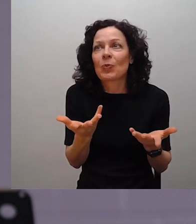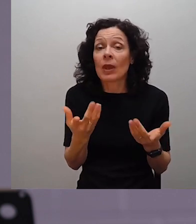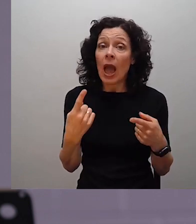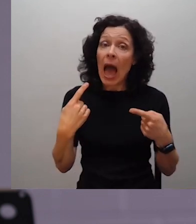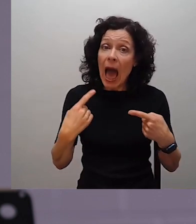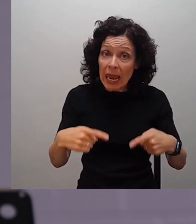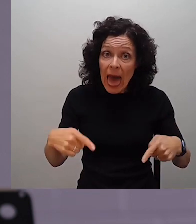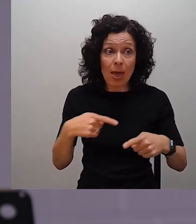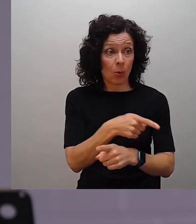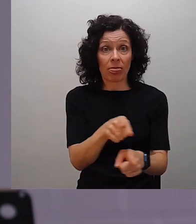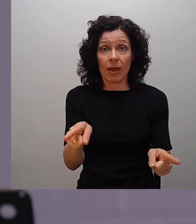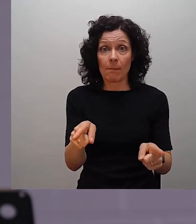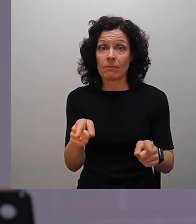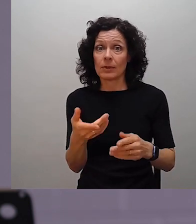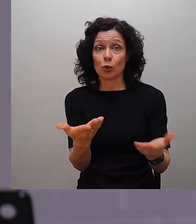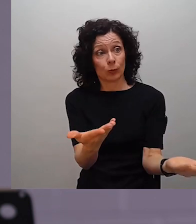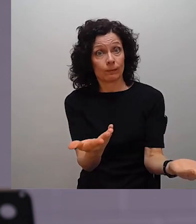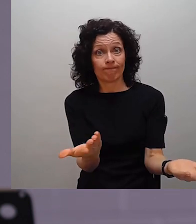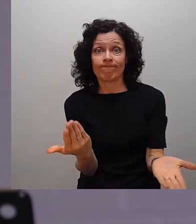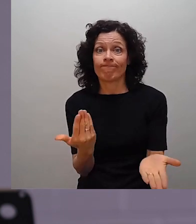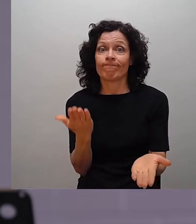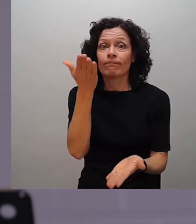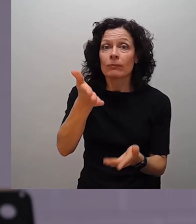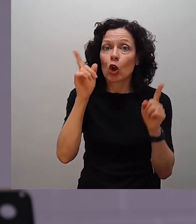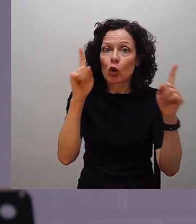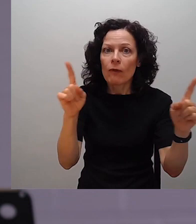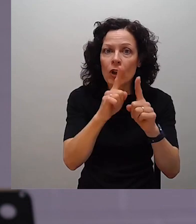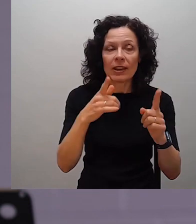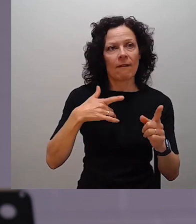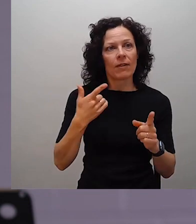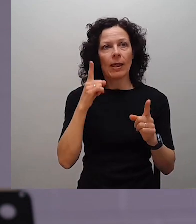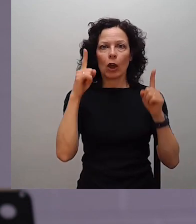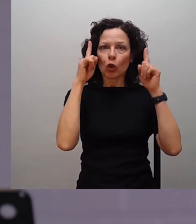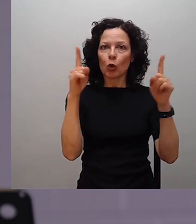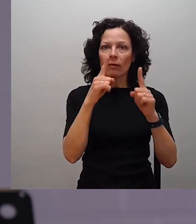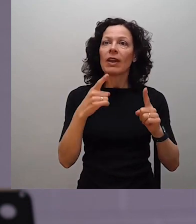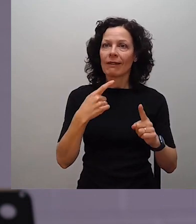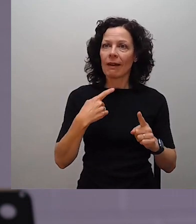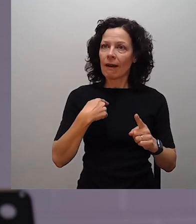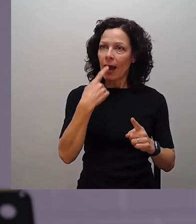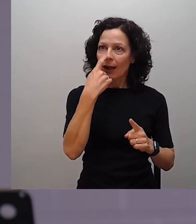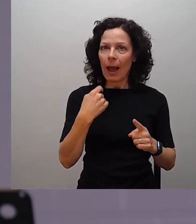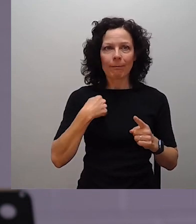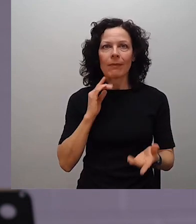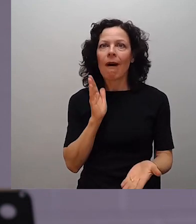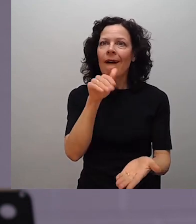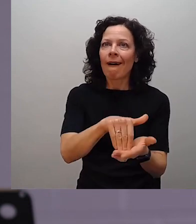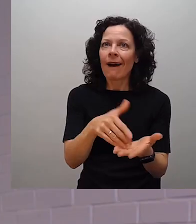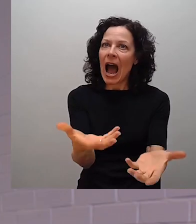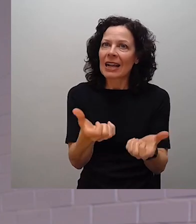to allow them to come to university and feel like uni is a place where you can be